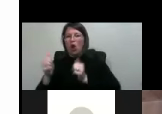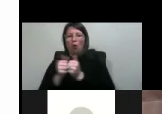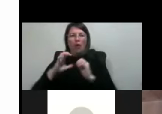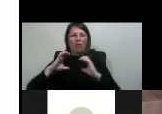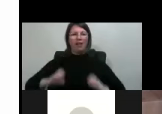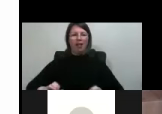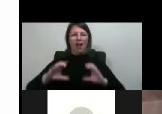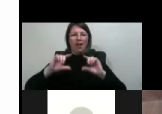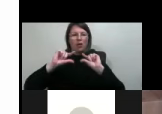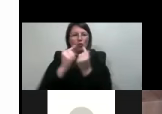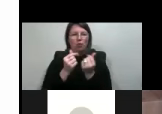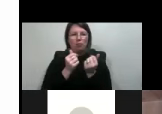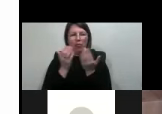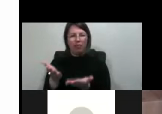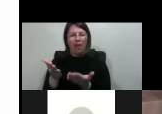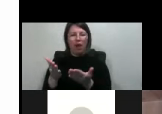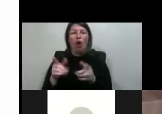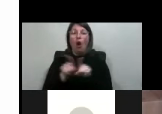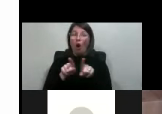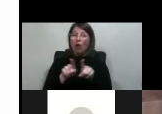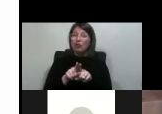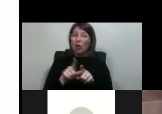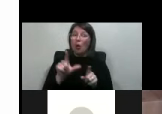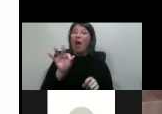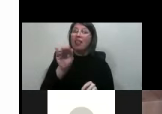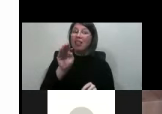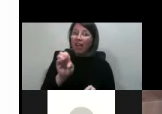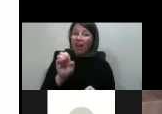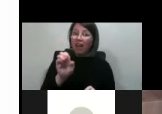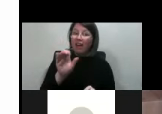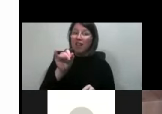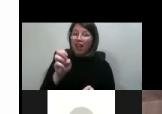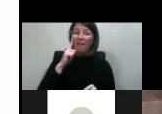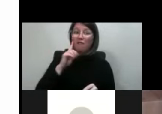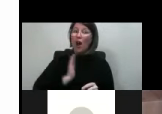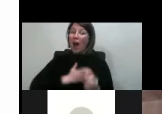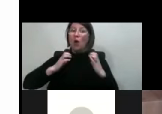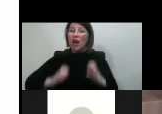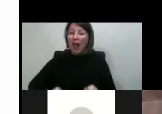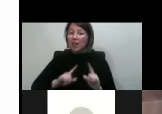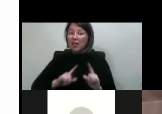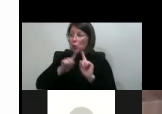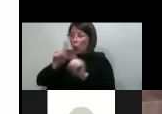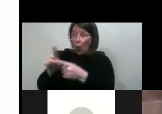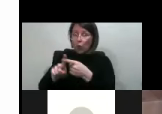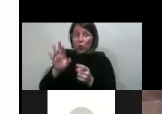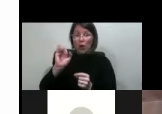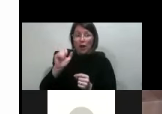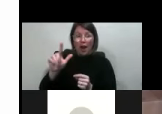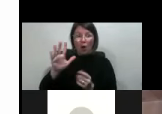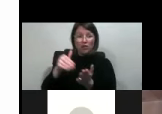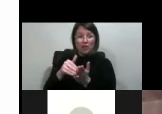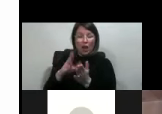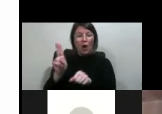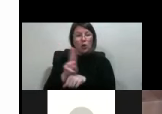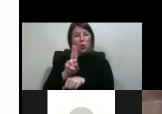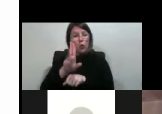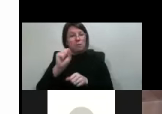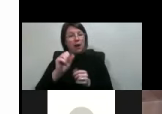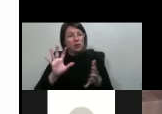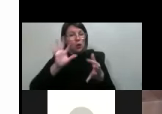It is also a lifeline for our clients to get to the Carroll Center, often using the bus to connect them to another